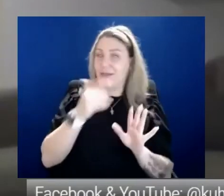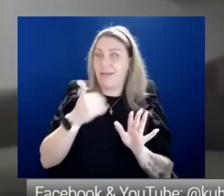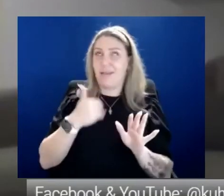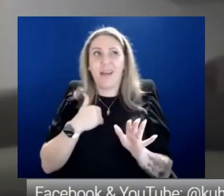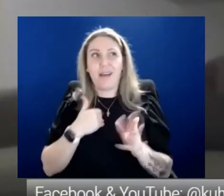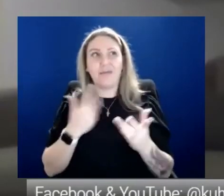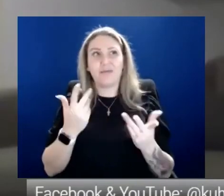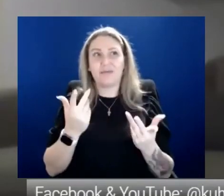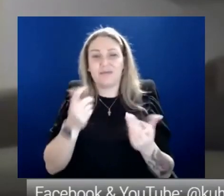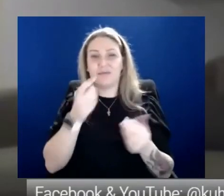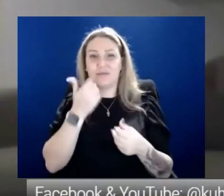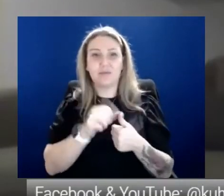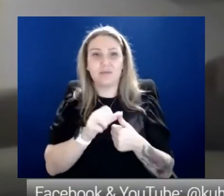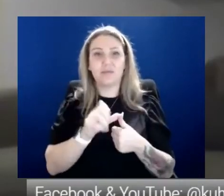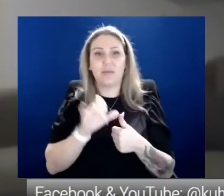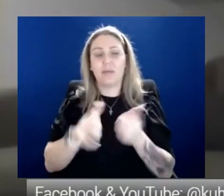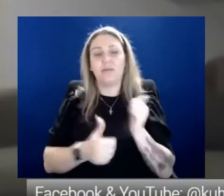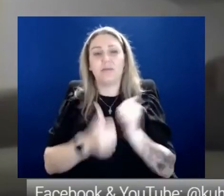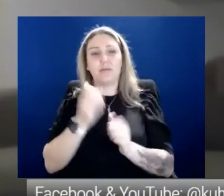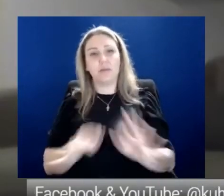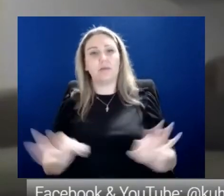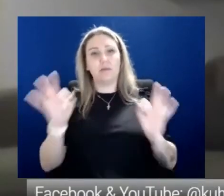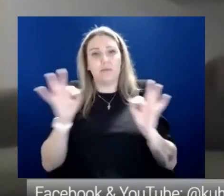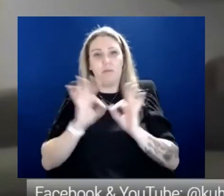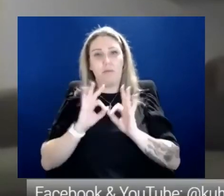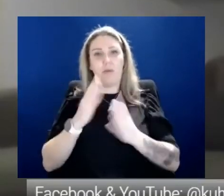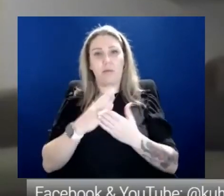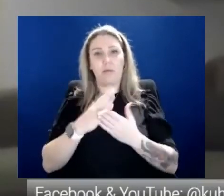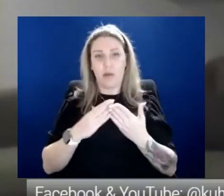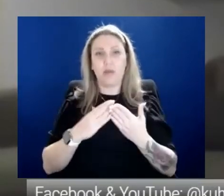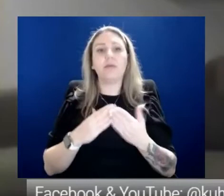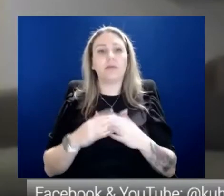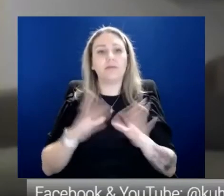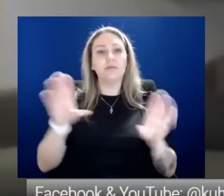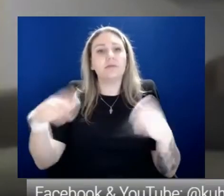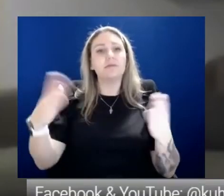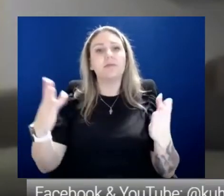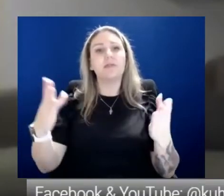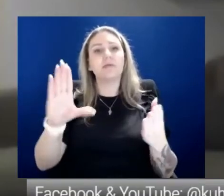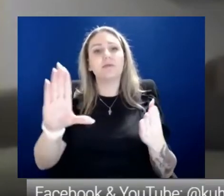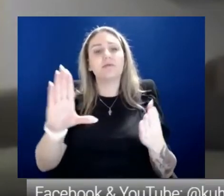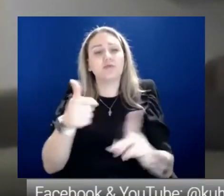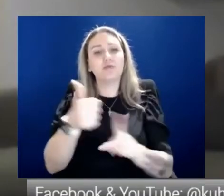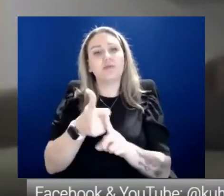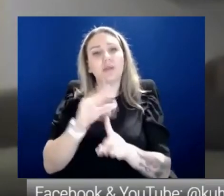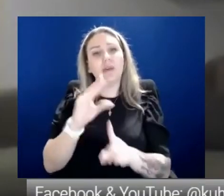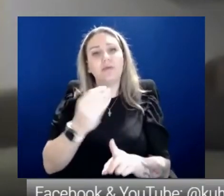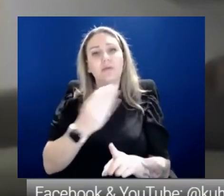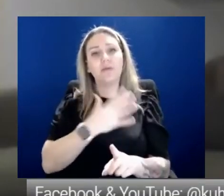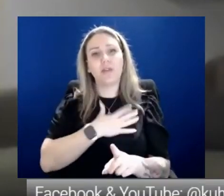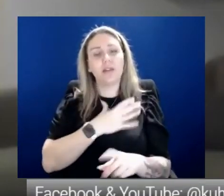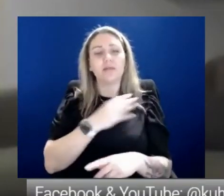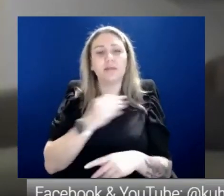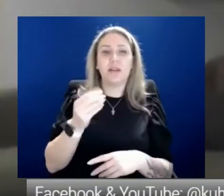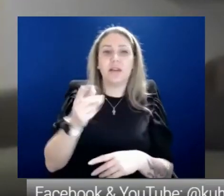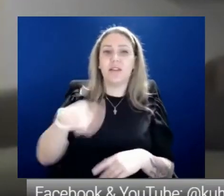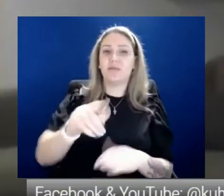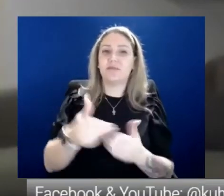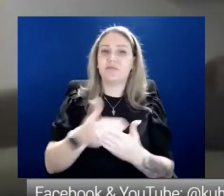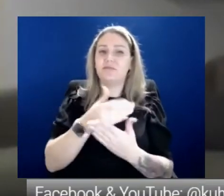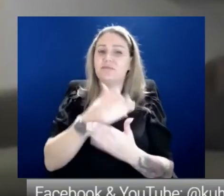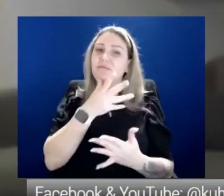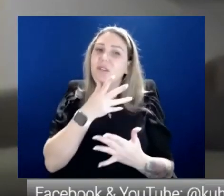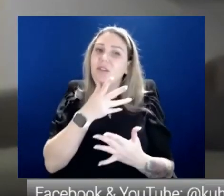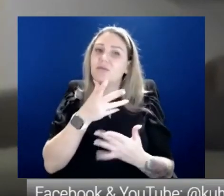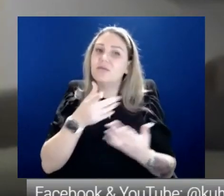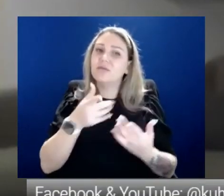and that's the most important part, to give yourself grace, give those new mothers in your life grace,